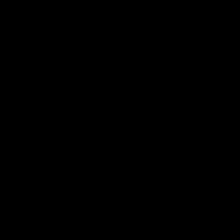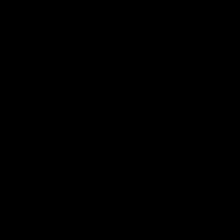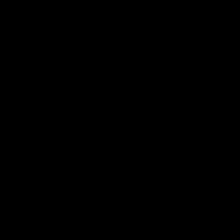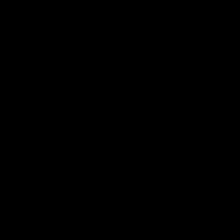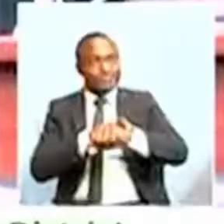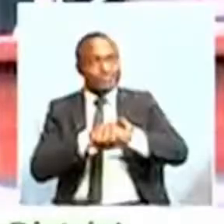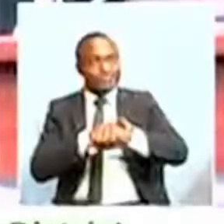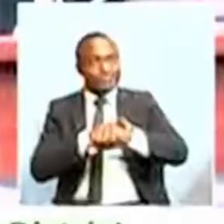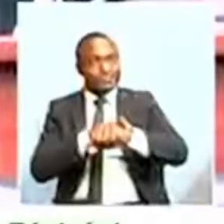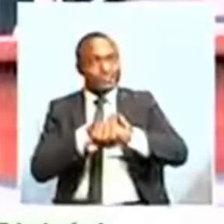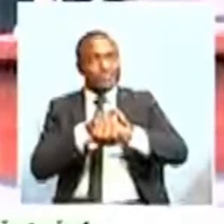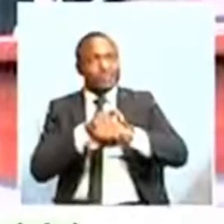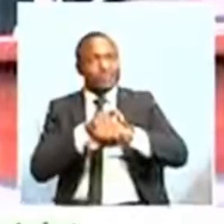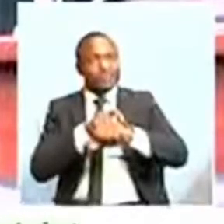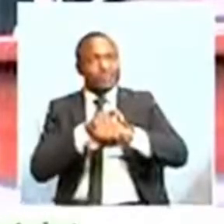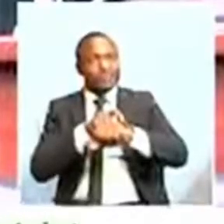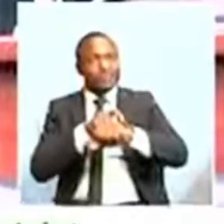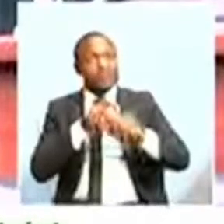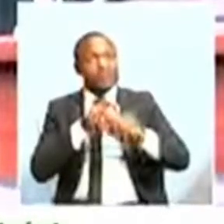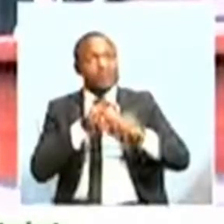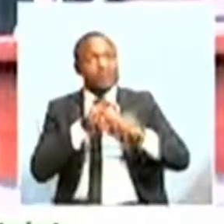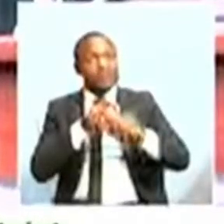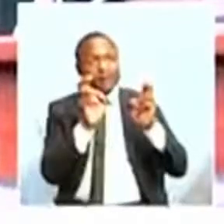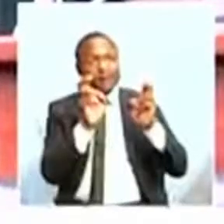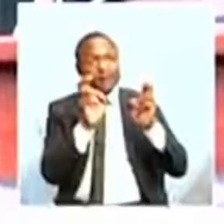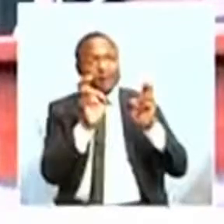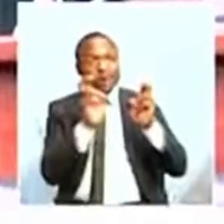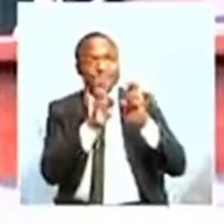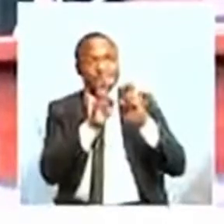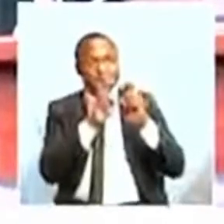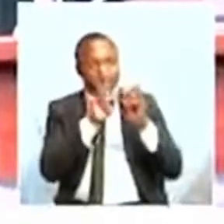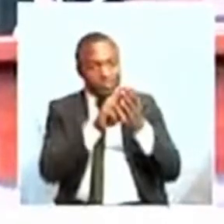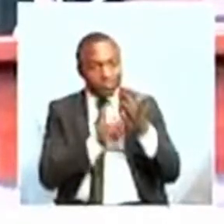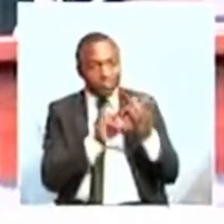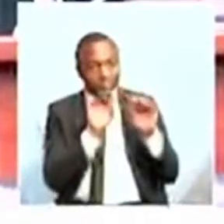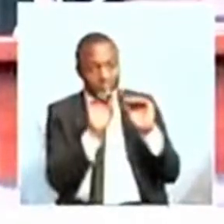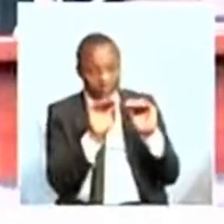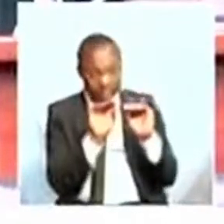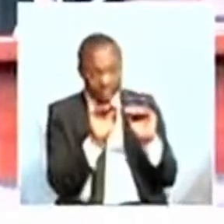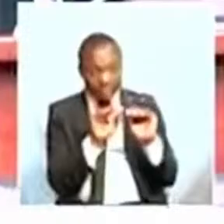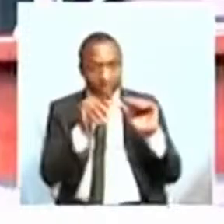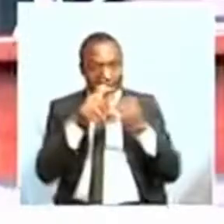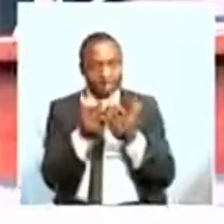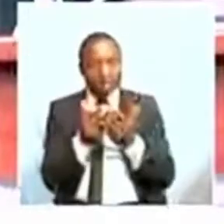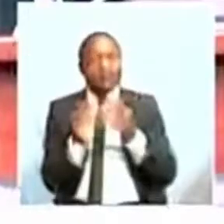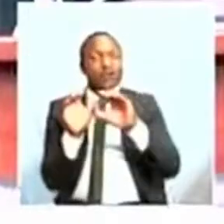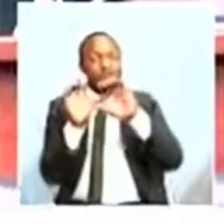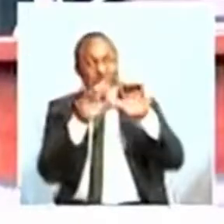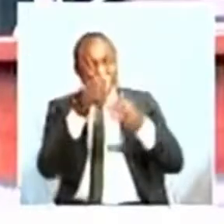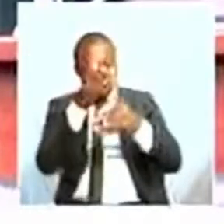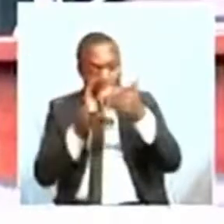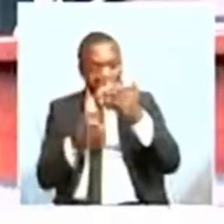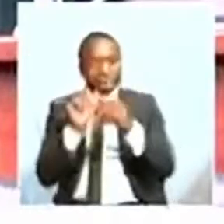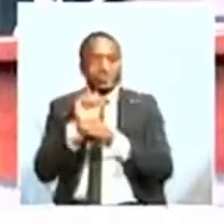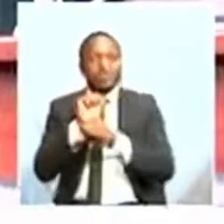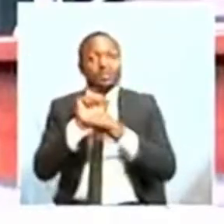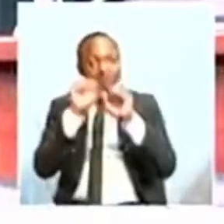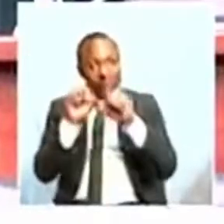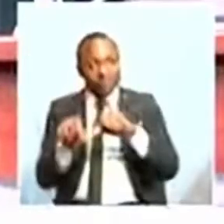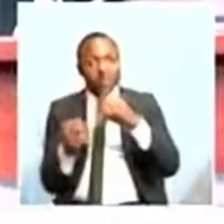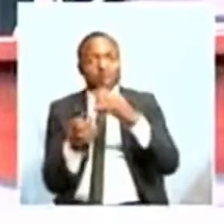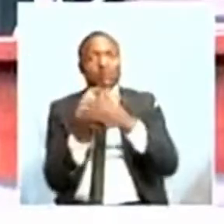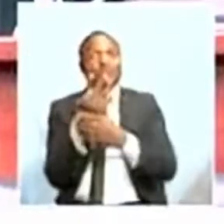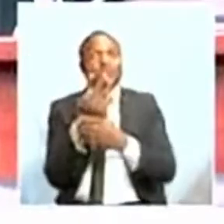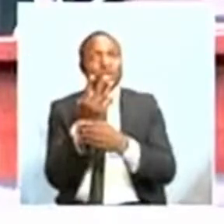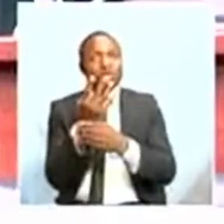again, to run them through, to teach them how to do these works, so that we grow a cadre